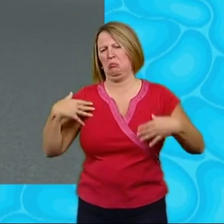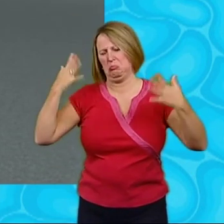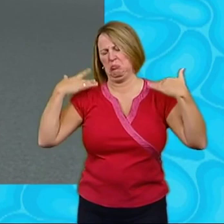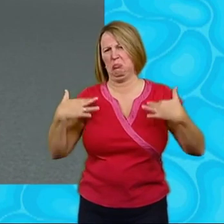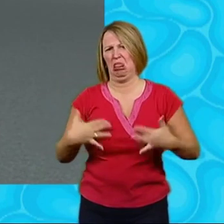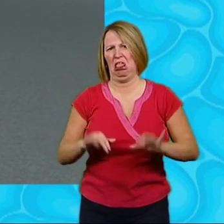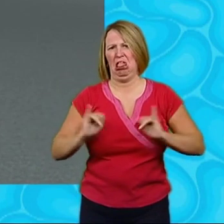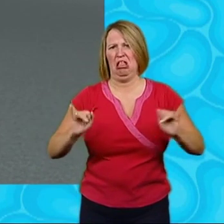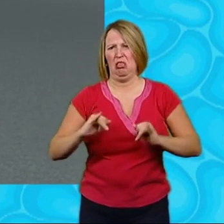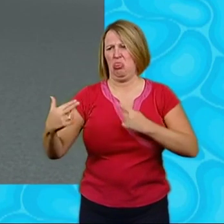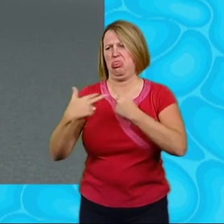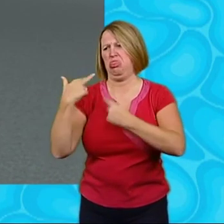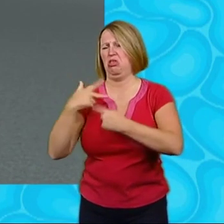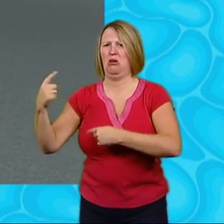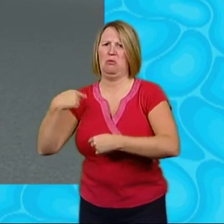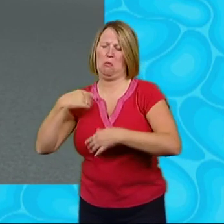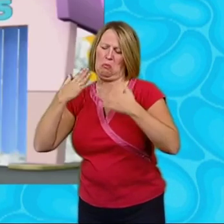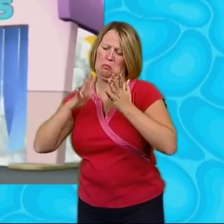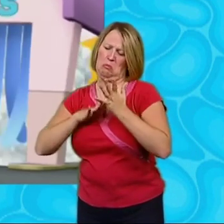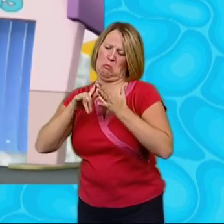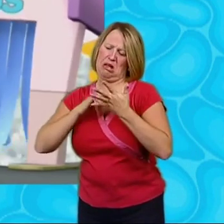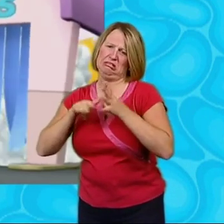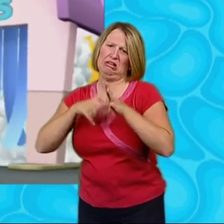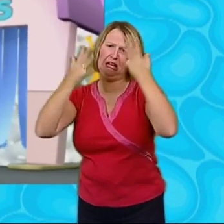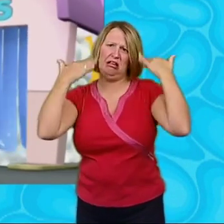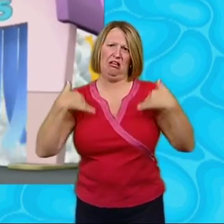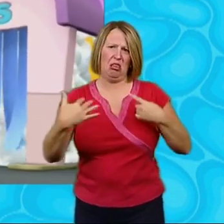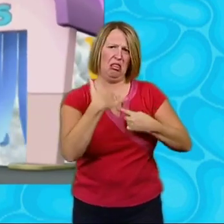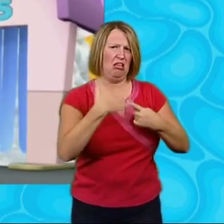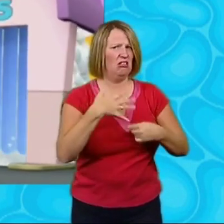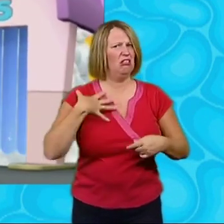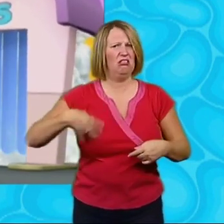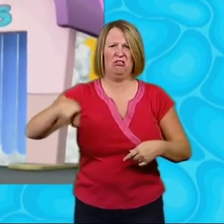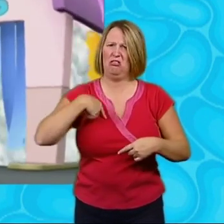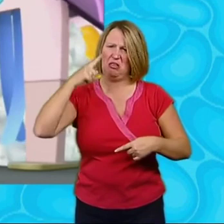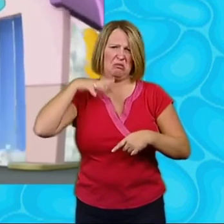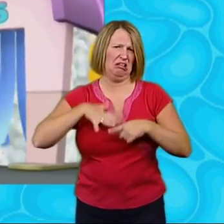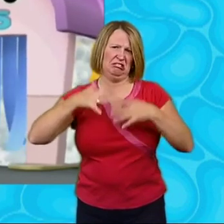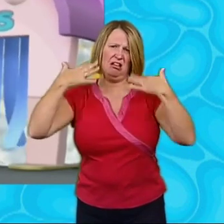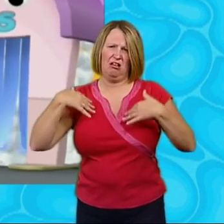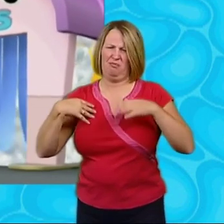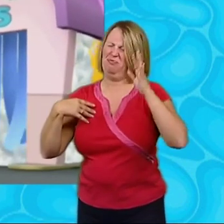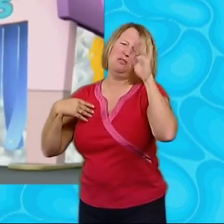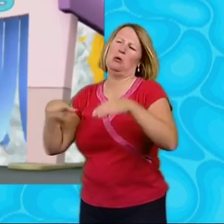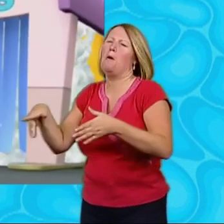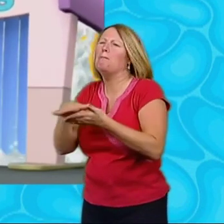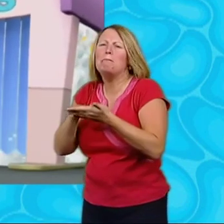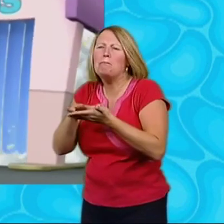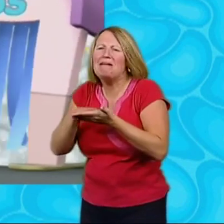others. I don't want anybody to think I'm messy. Well, I'm sure they didn't mean anything by it. They probably just thought it was